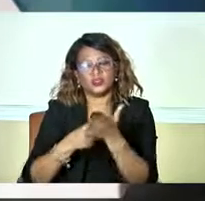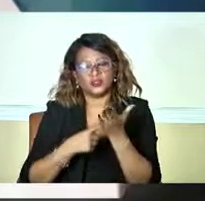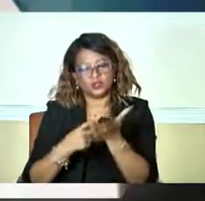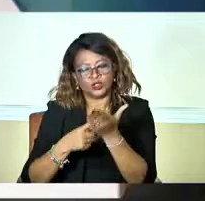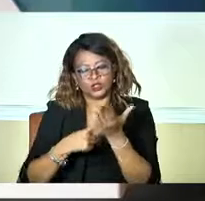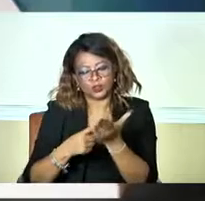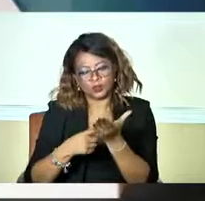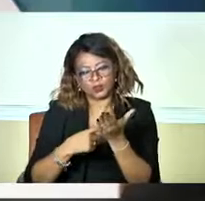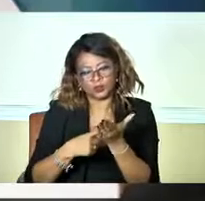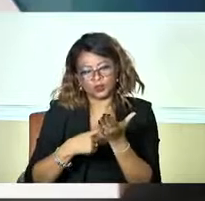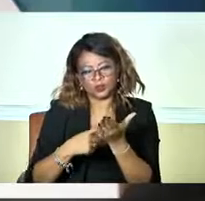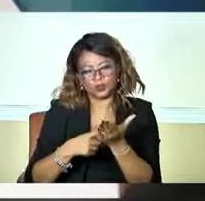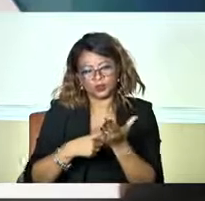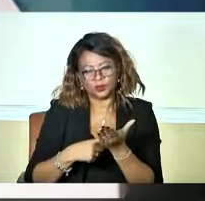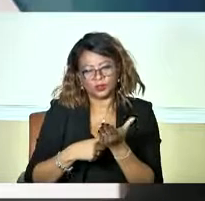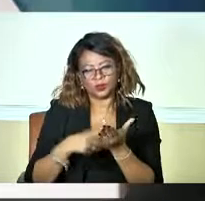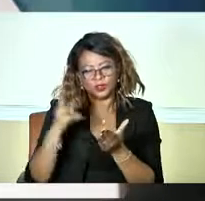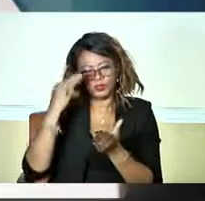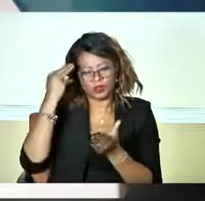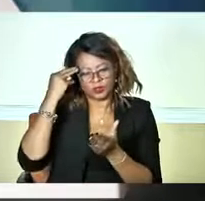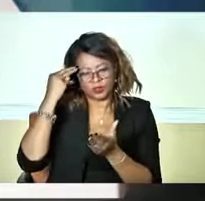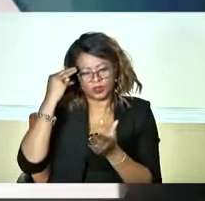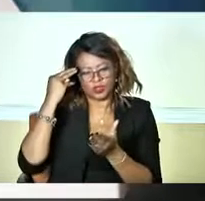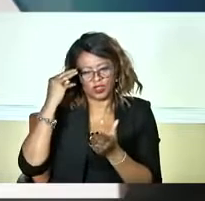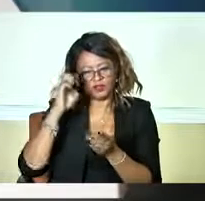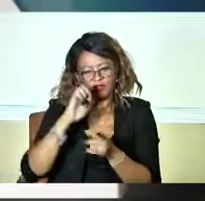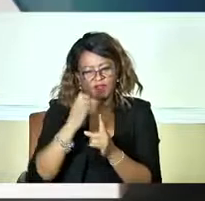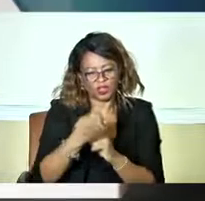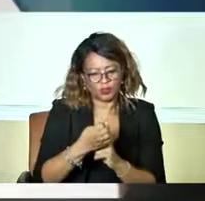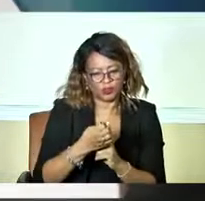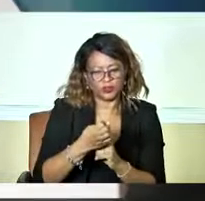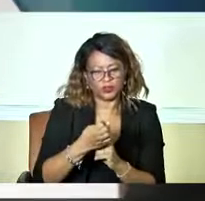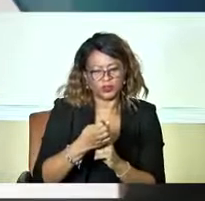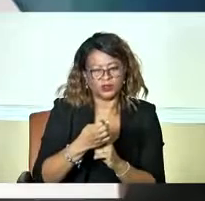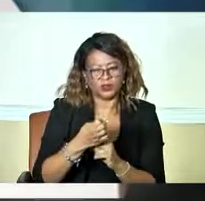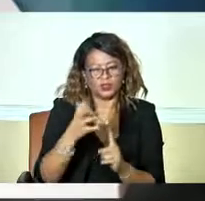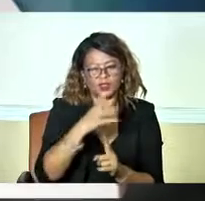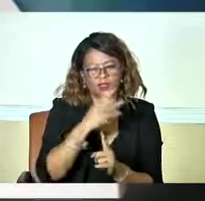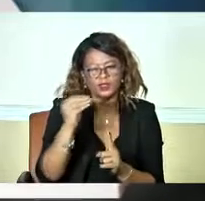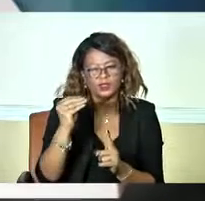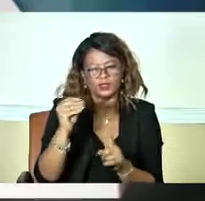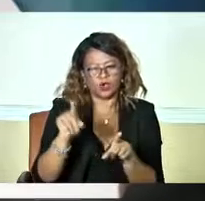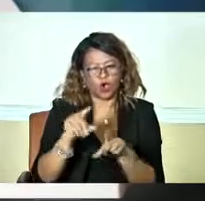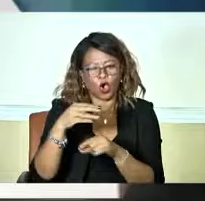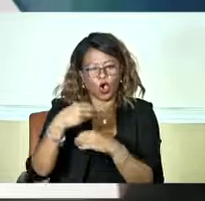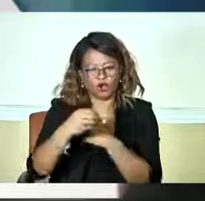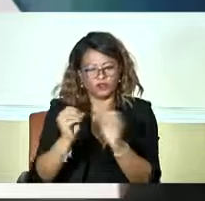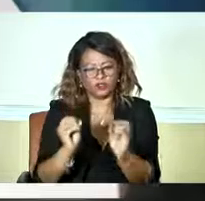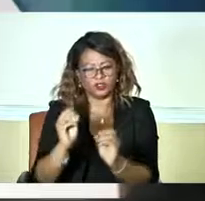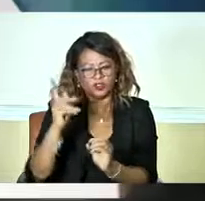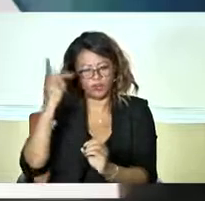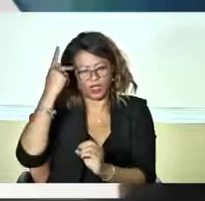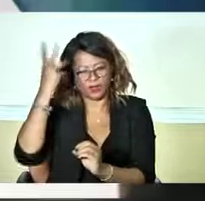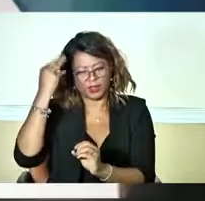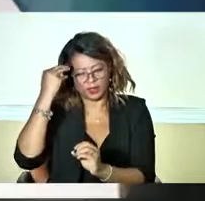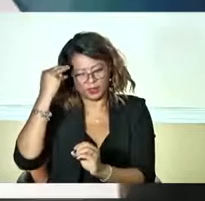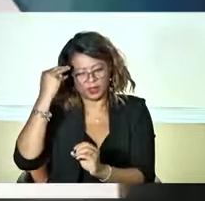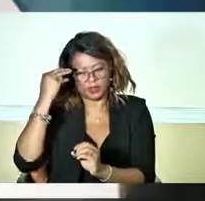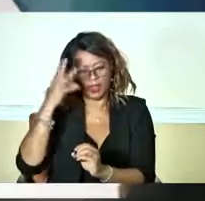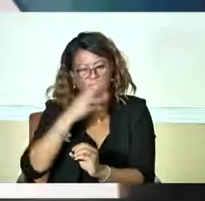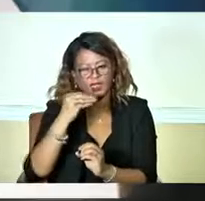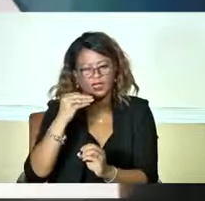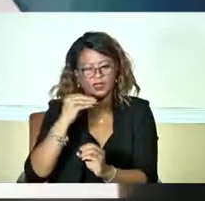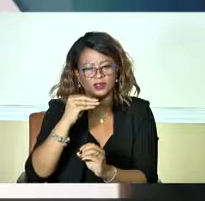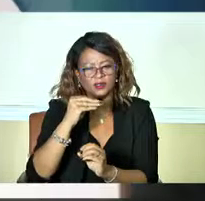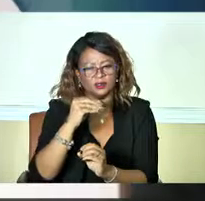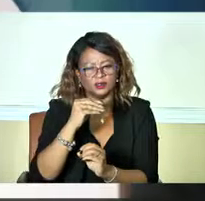discussions, and that is the Ministry of Environment, the Office of the Prime Minister, and the Grand Bahama Port